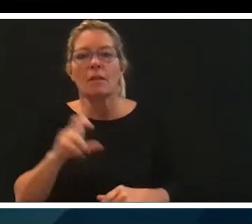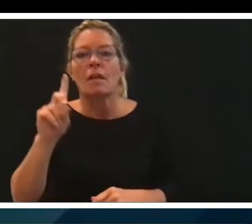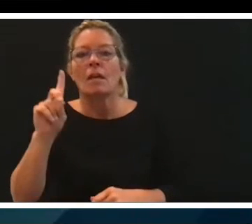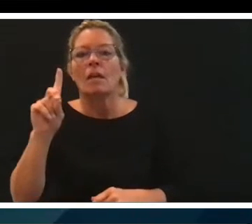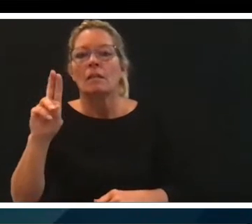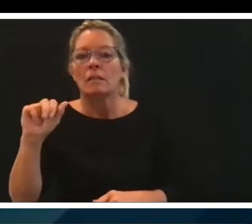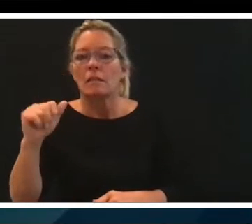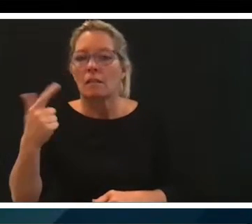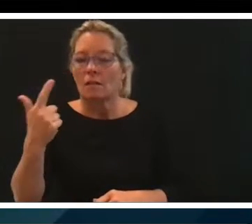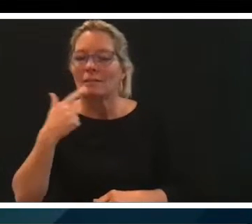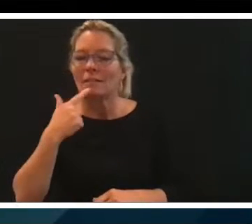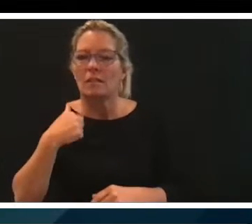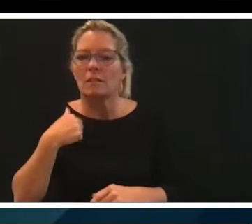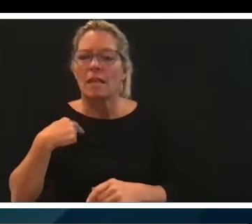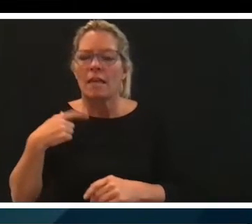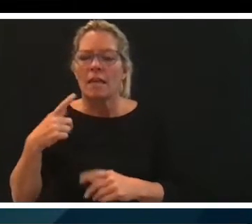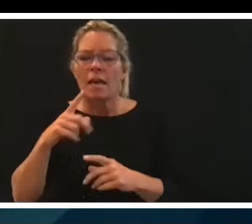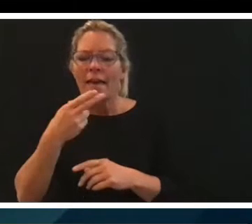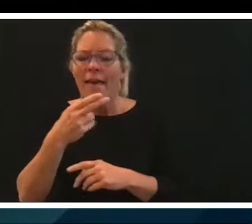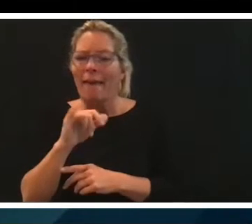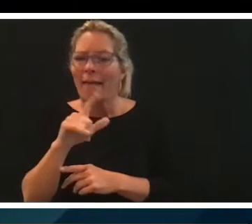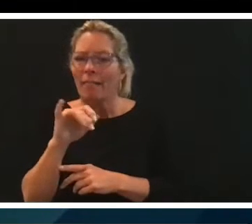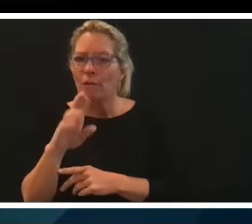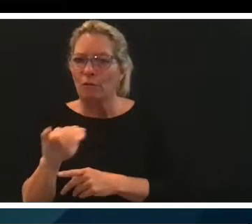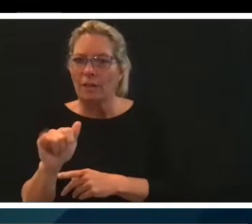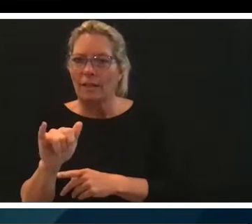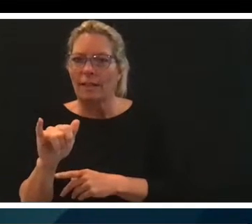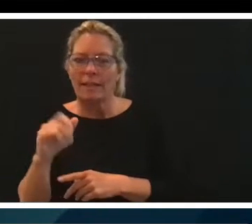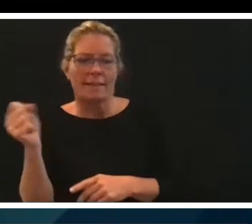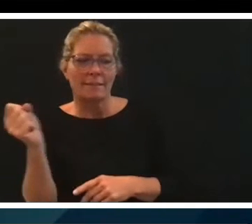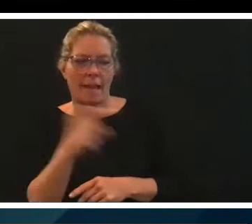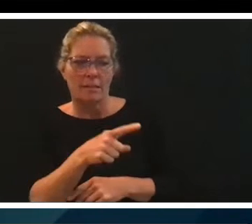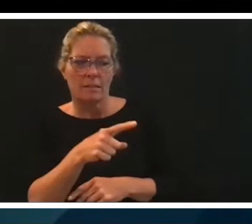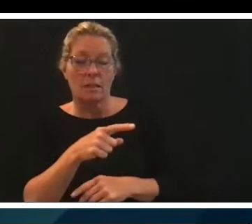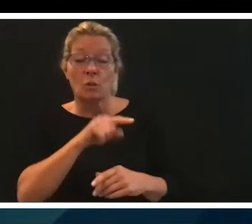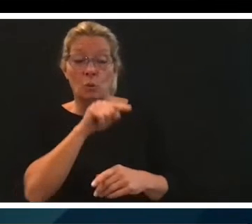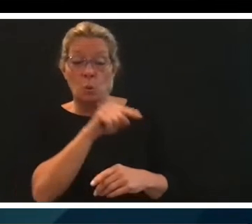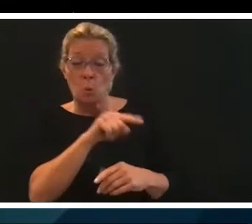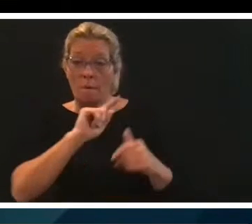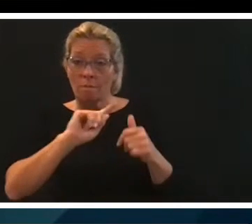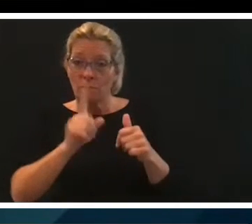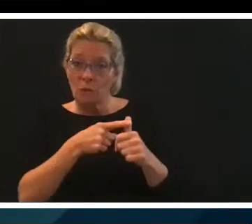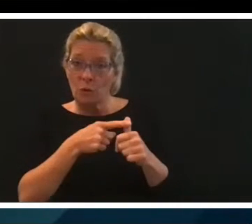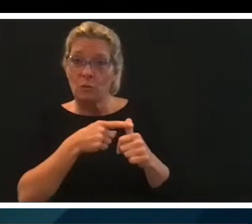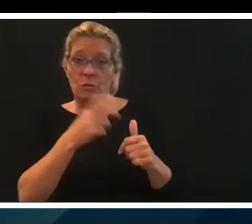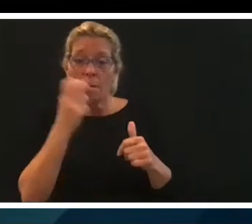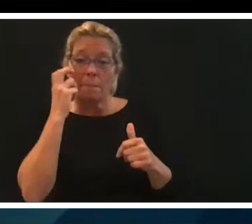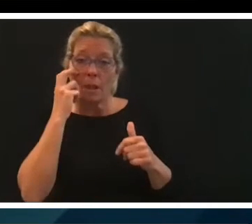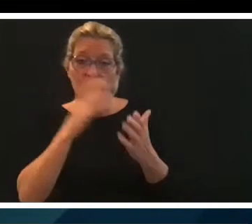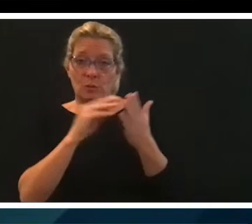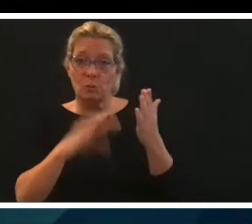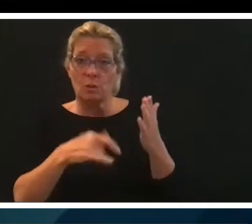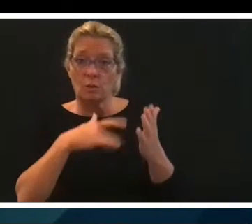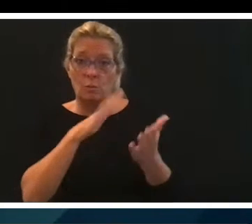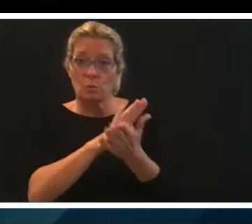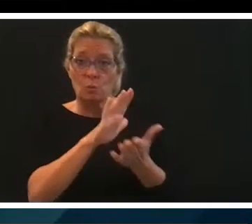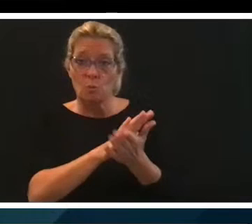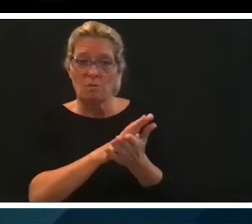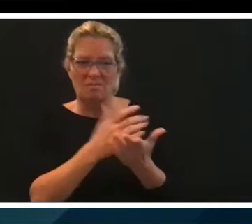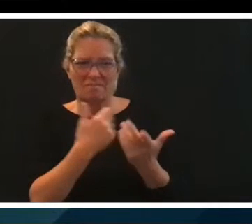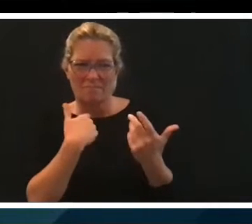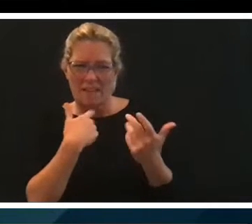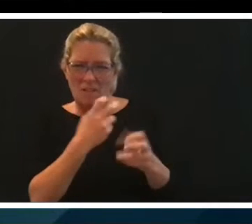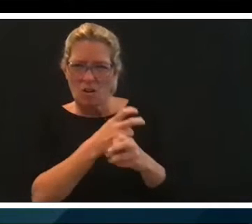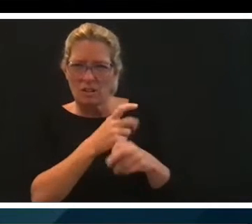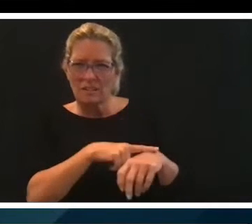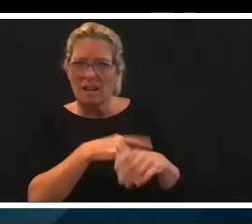she asks, being the first blind student in your school system, did you have challenges accessing materials,